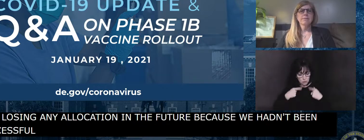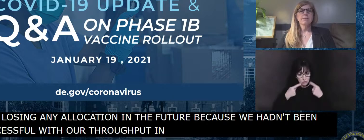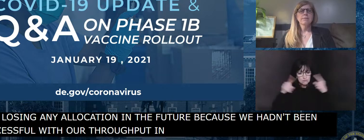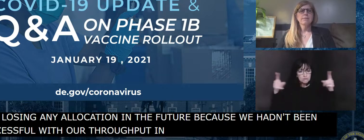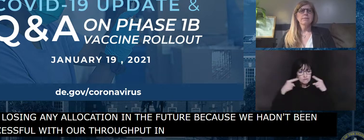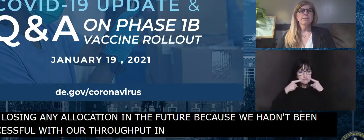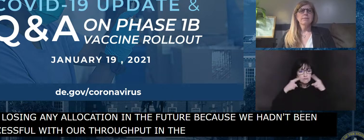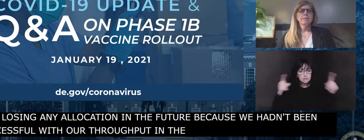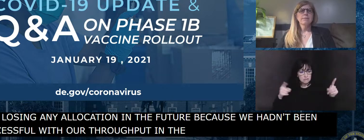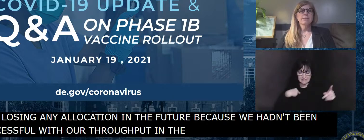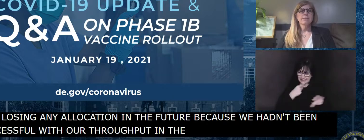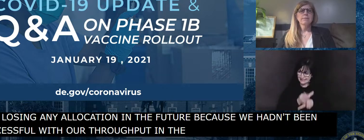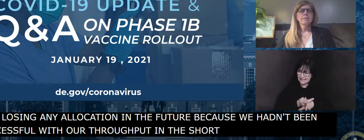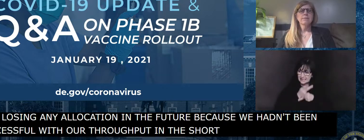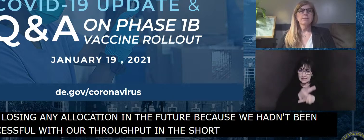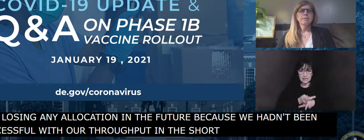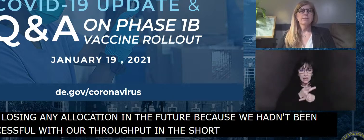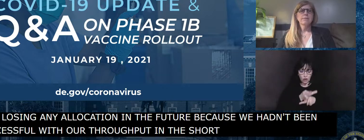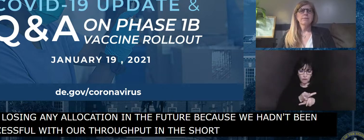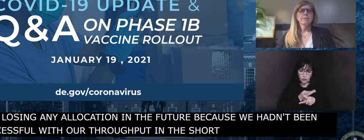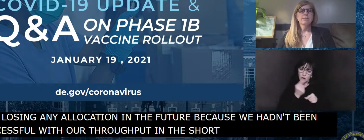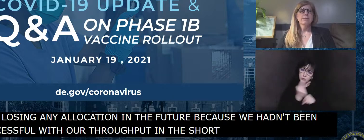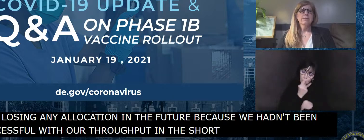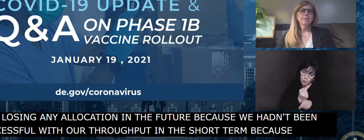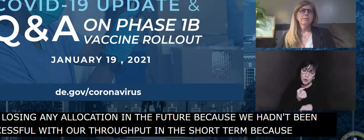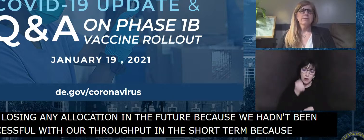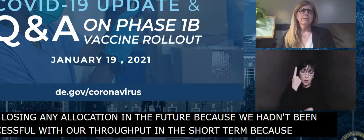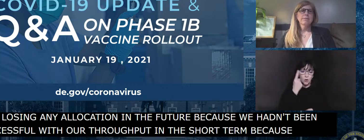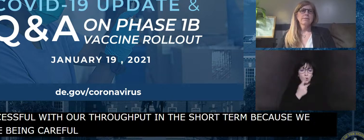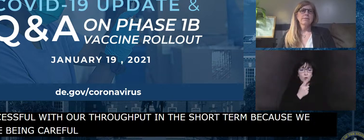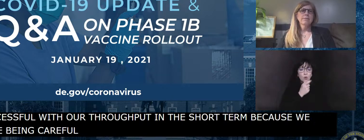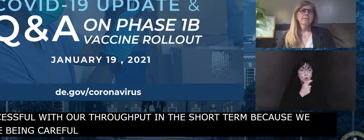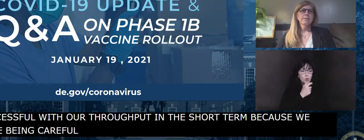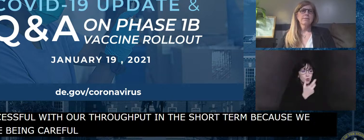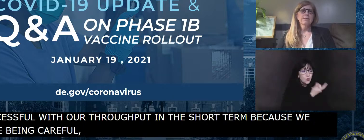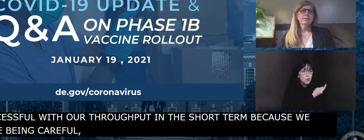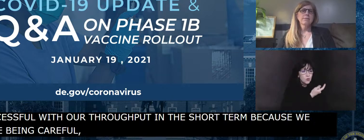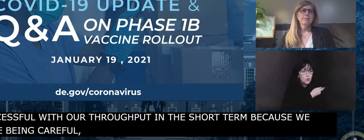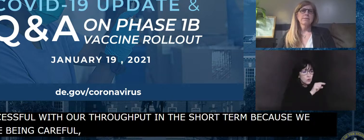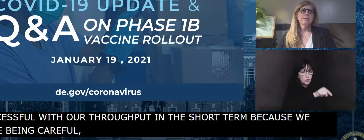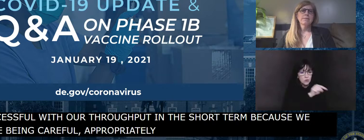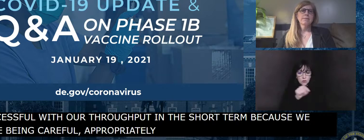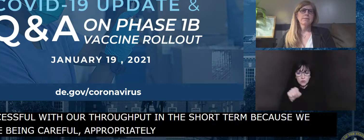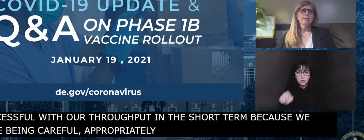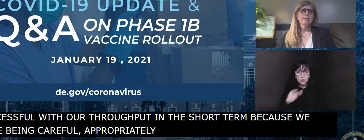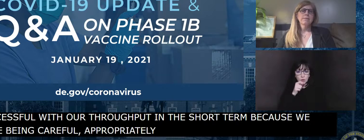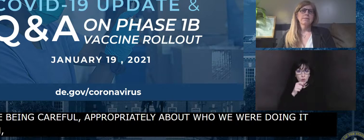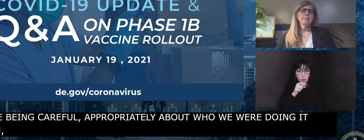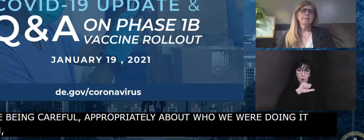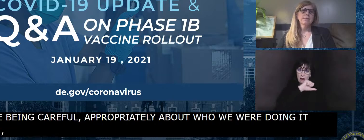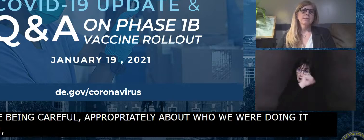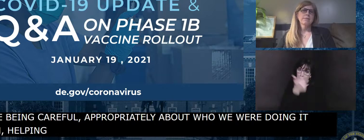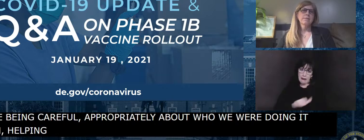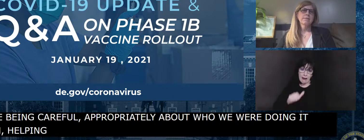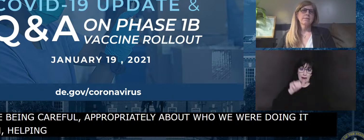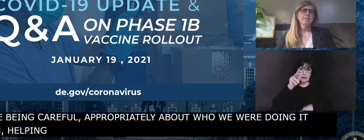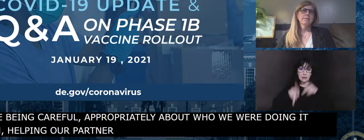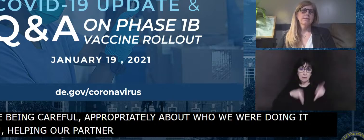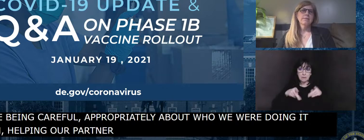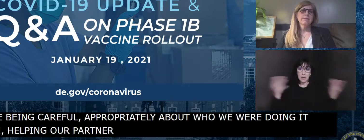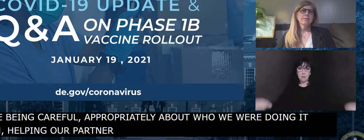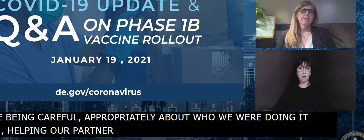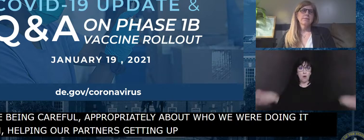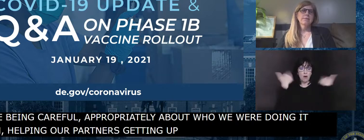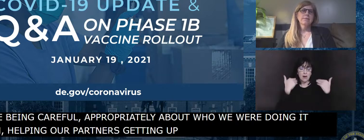we were being careful appropriately about who we were doing it with, what our partners, helping our partners get up and running. But we just really had